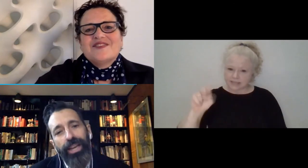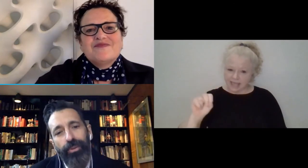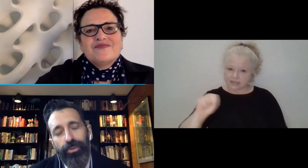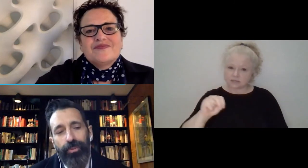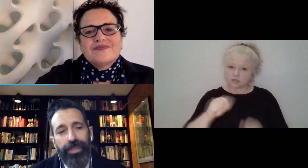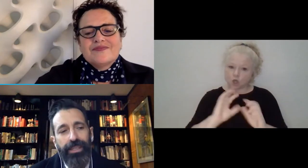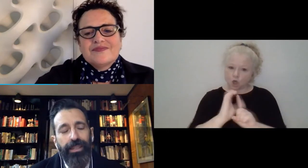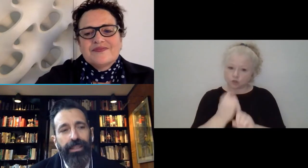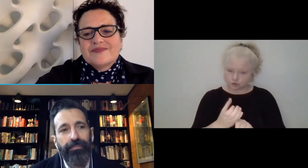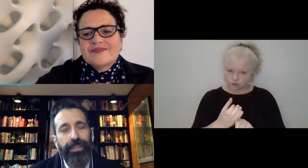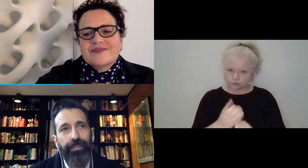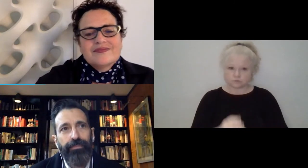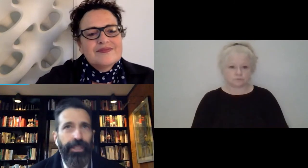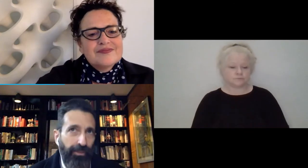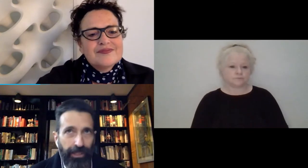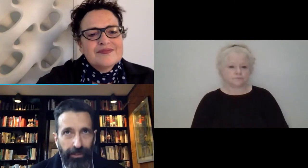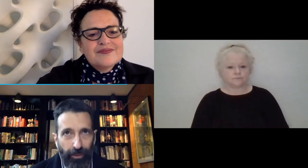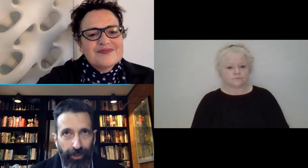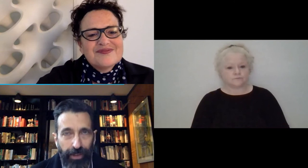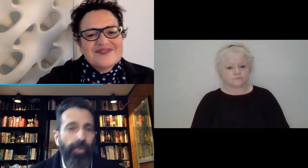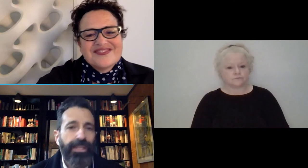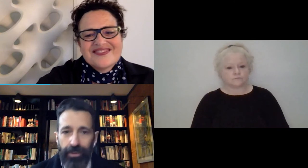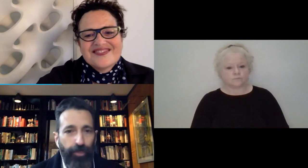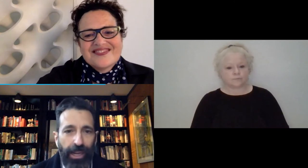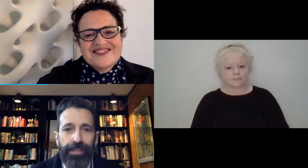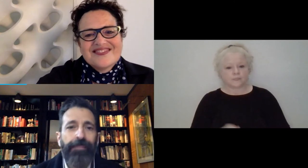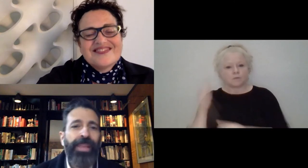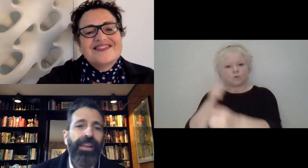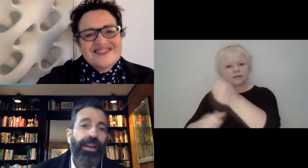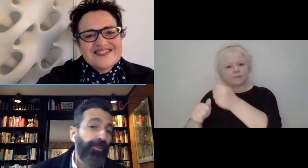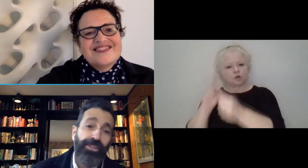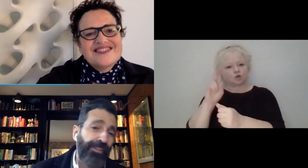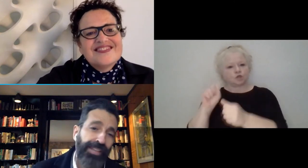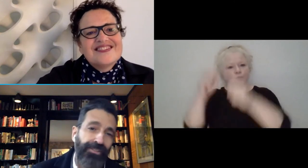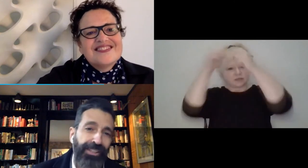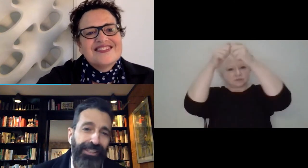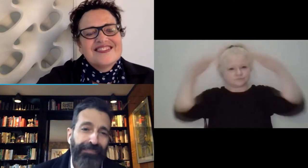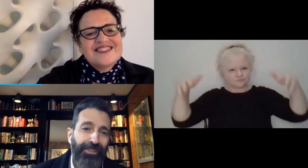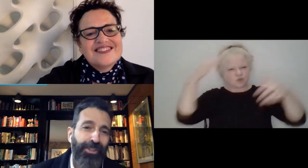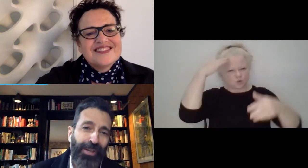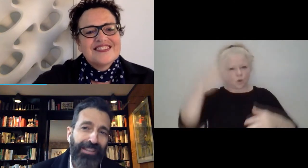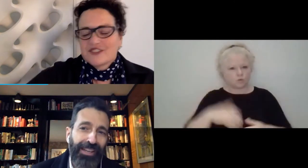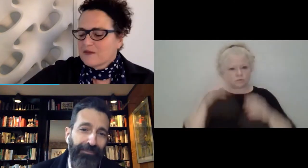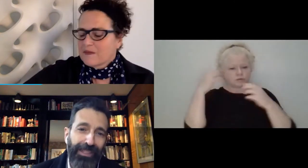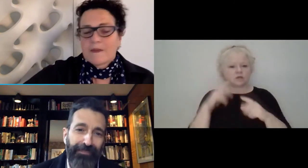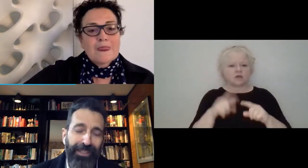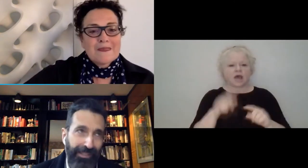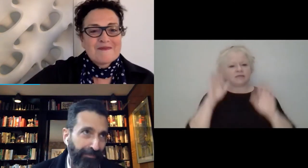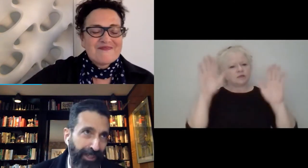But we had also been, under the U.S. umbrella. And it was a fantastic decision, I